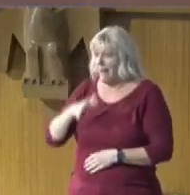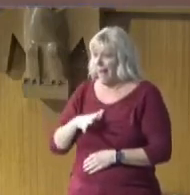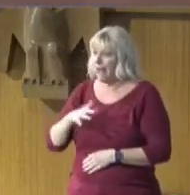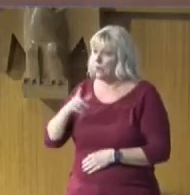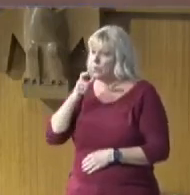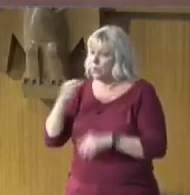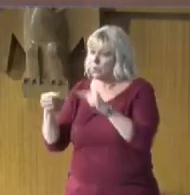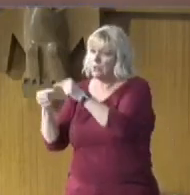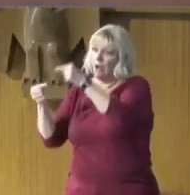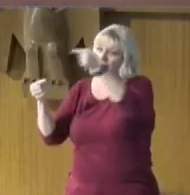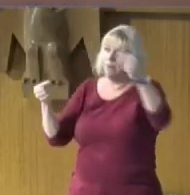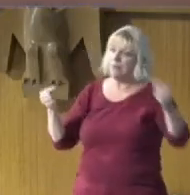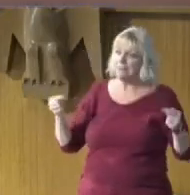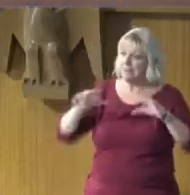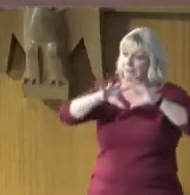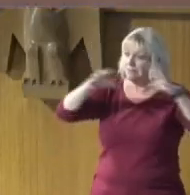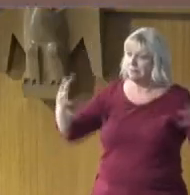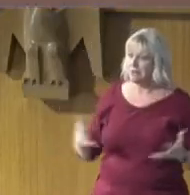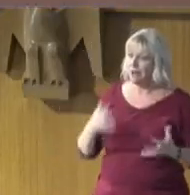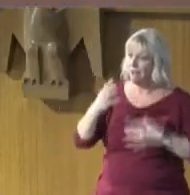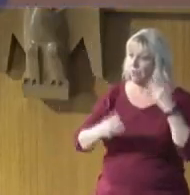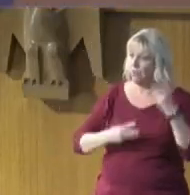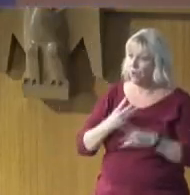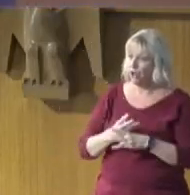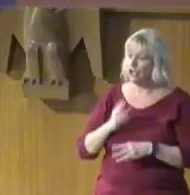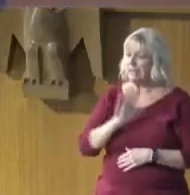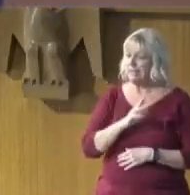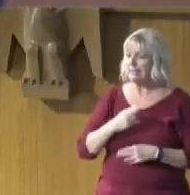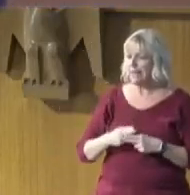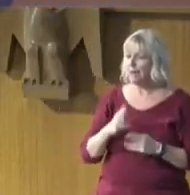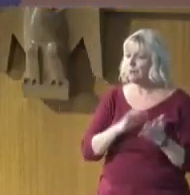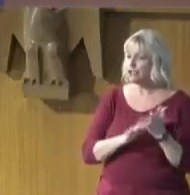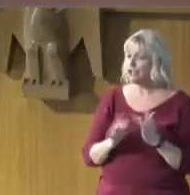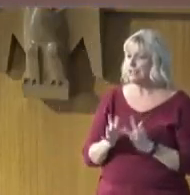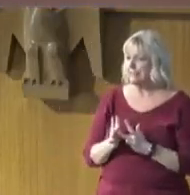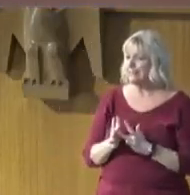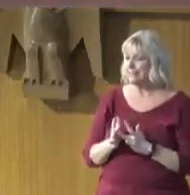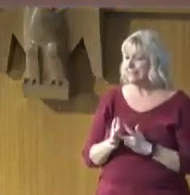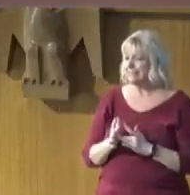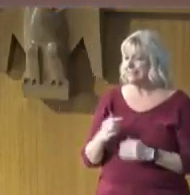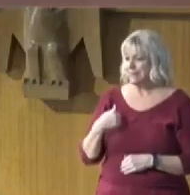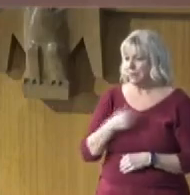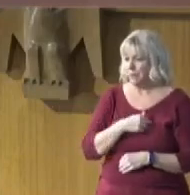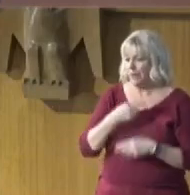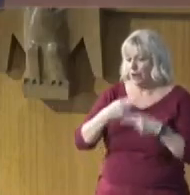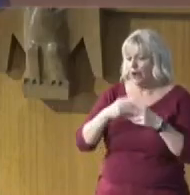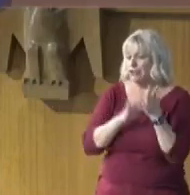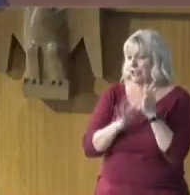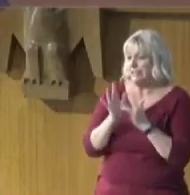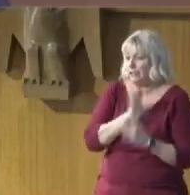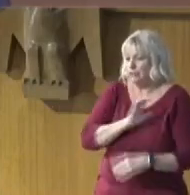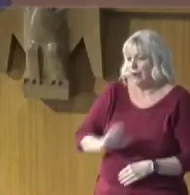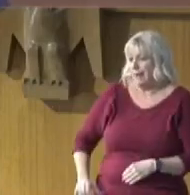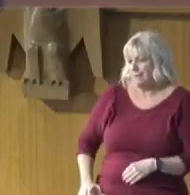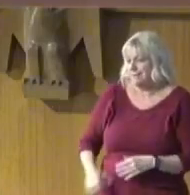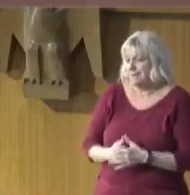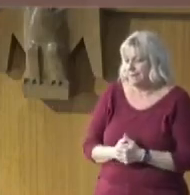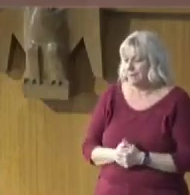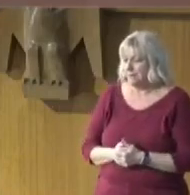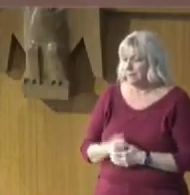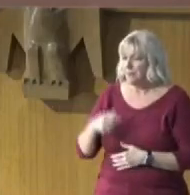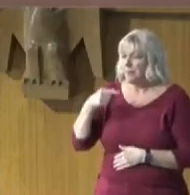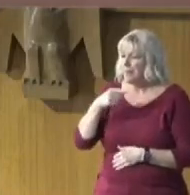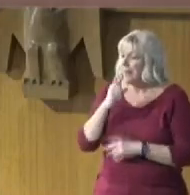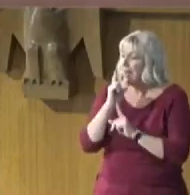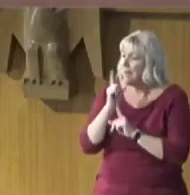of the globe, and his name was Jesus of Nazareth, who we refer to as Jesus Christ. There is this